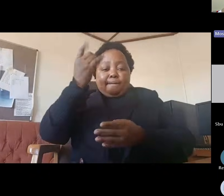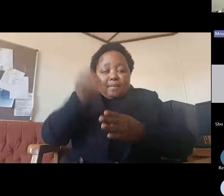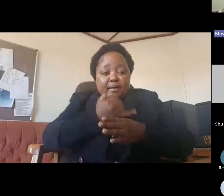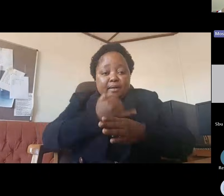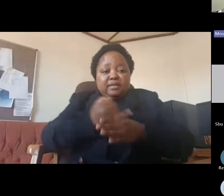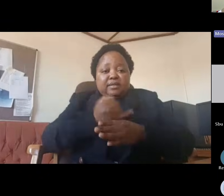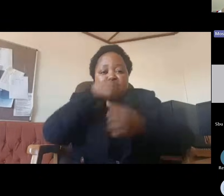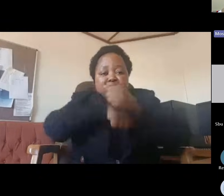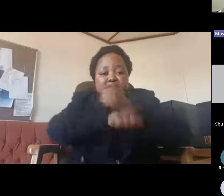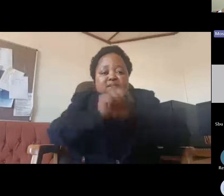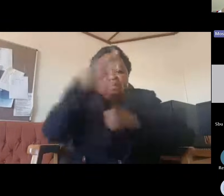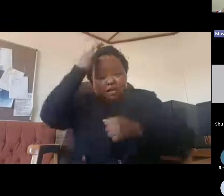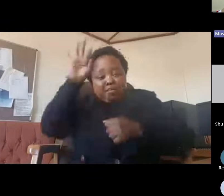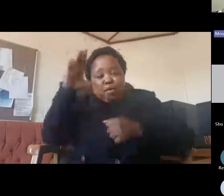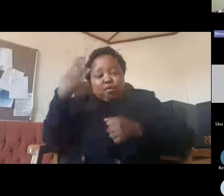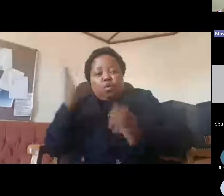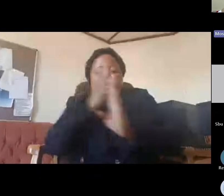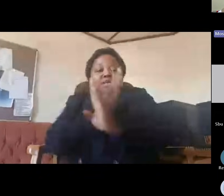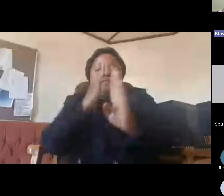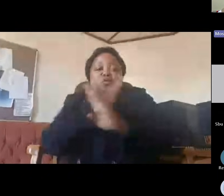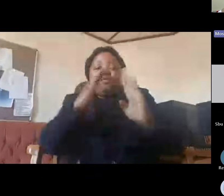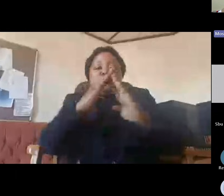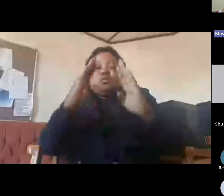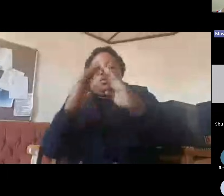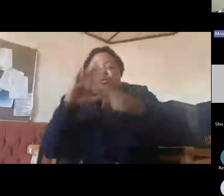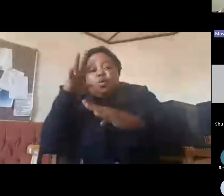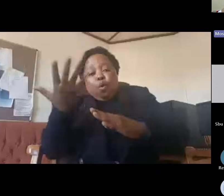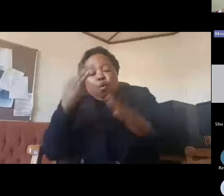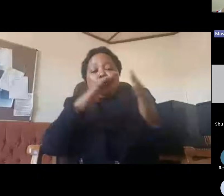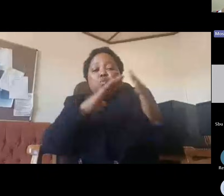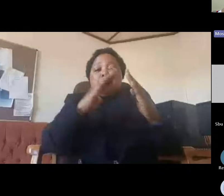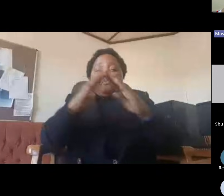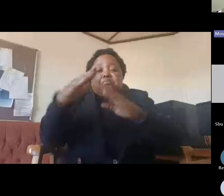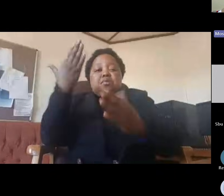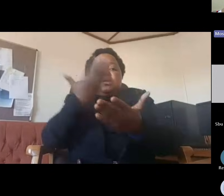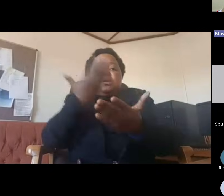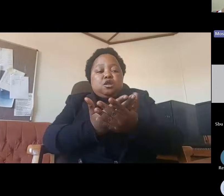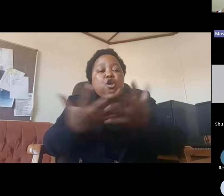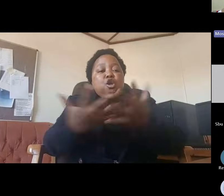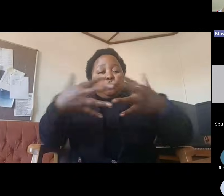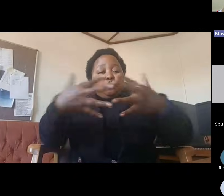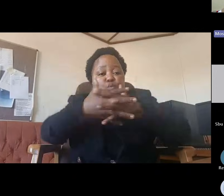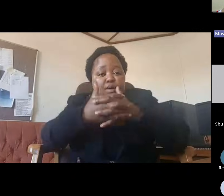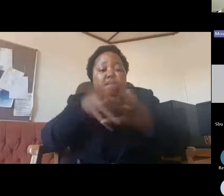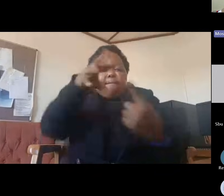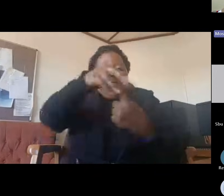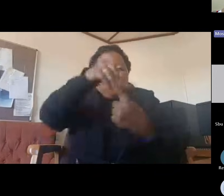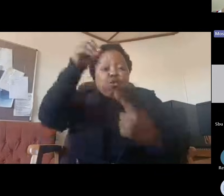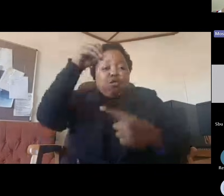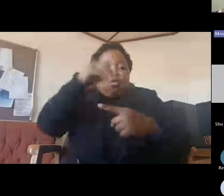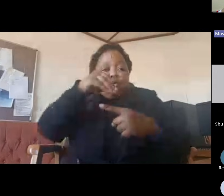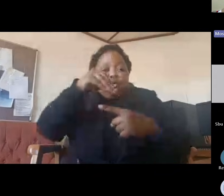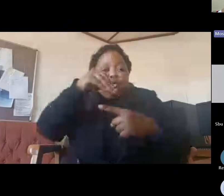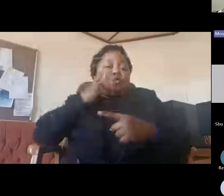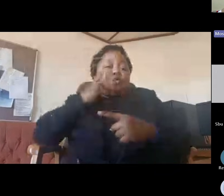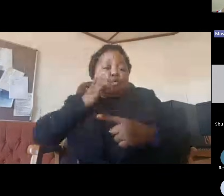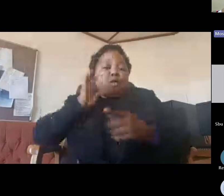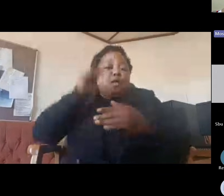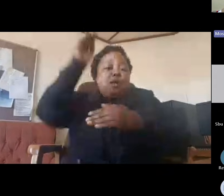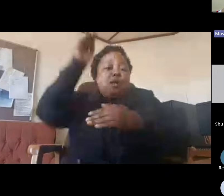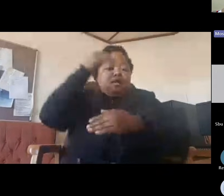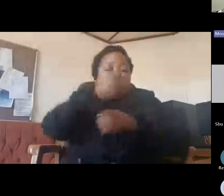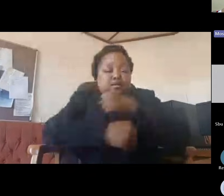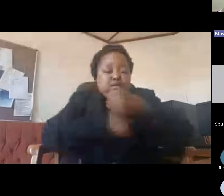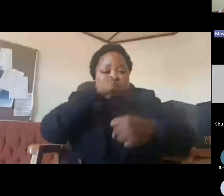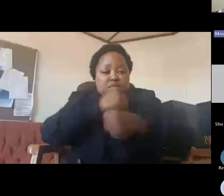society and communities should jointly prioritize over the next 12 months, which is a year, to